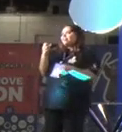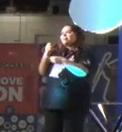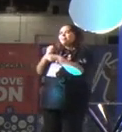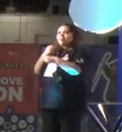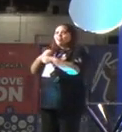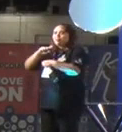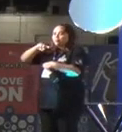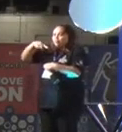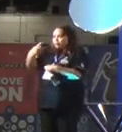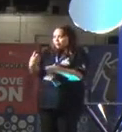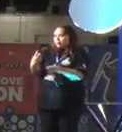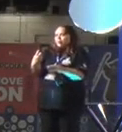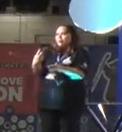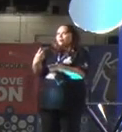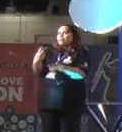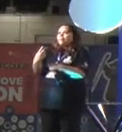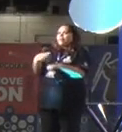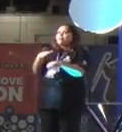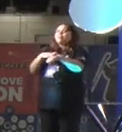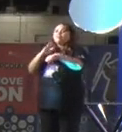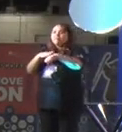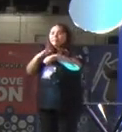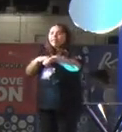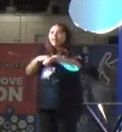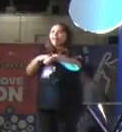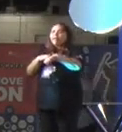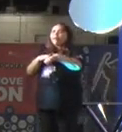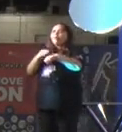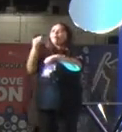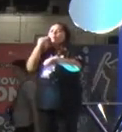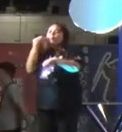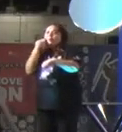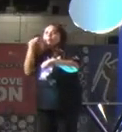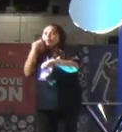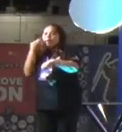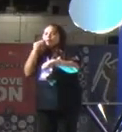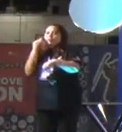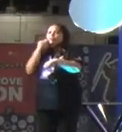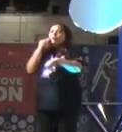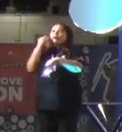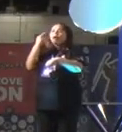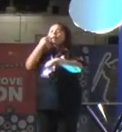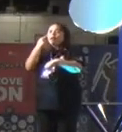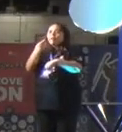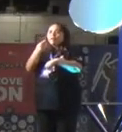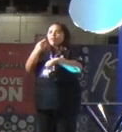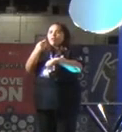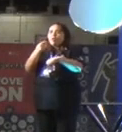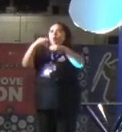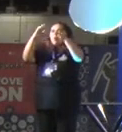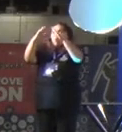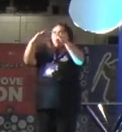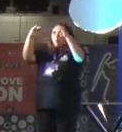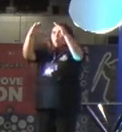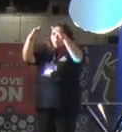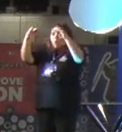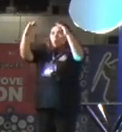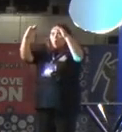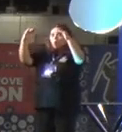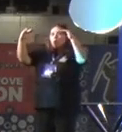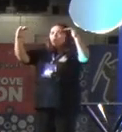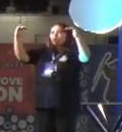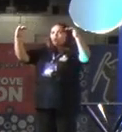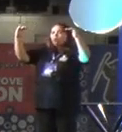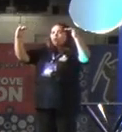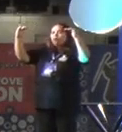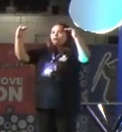gravitational wave experiment, detected gravitational waves coming from colliding black holes and proved that the